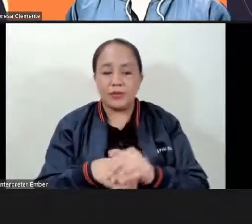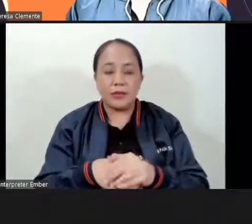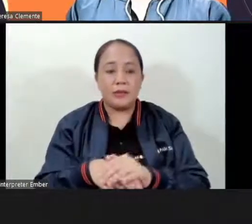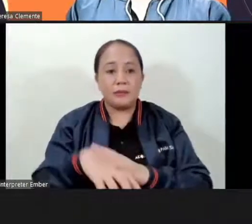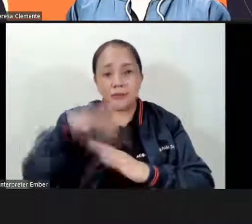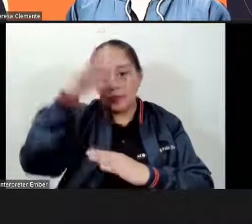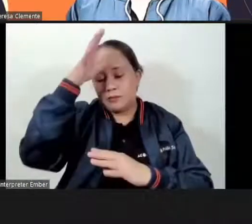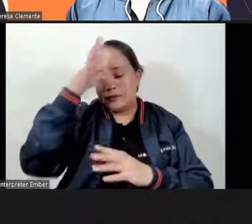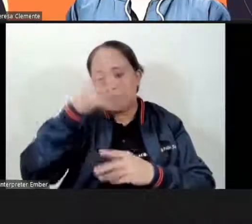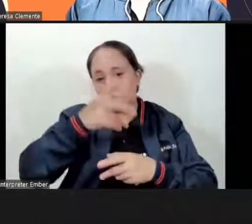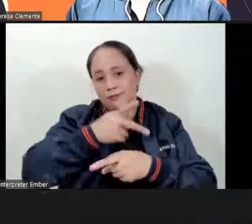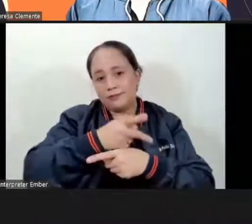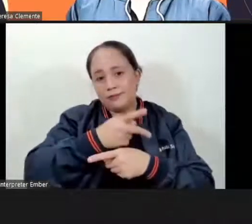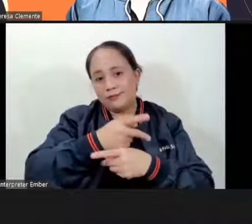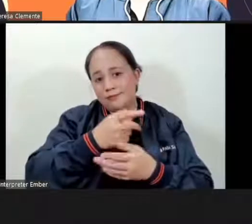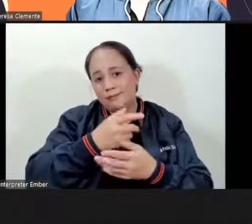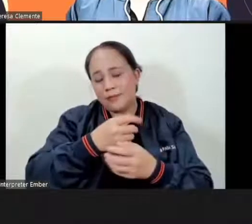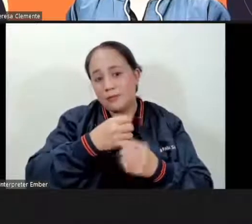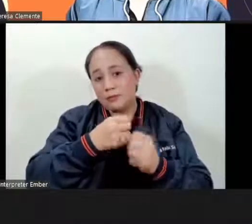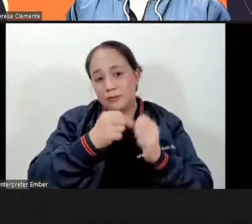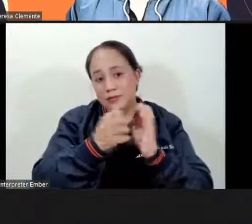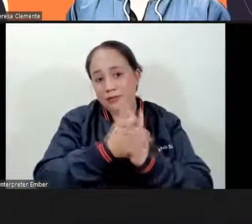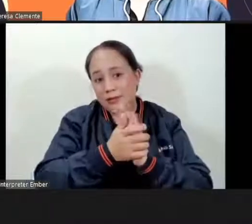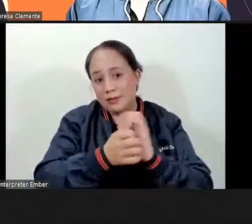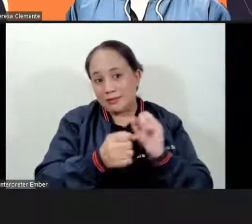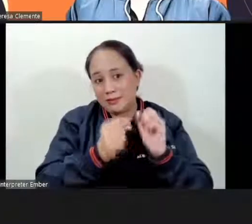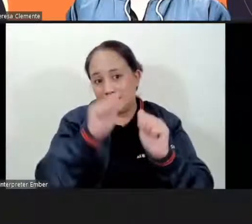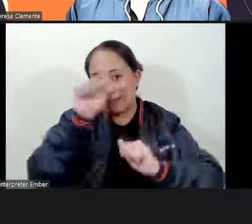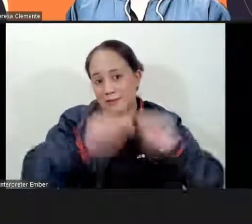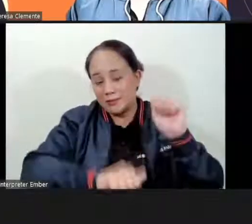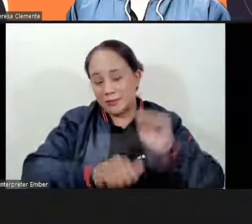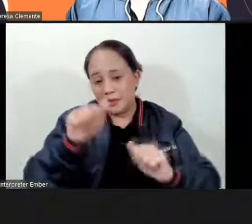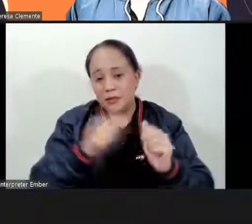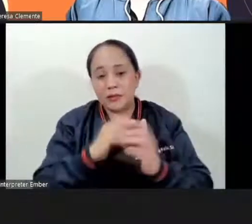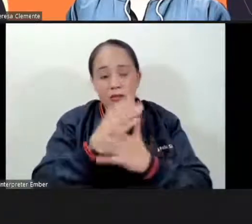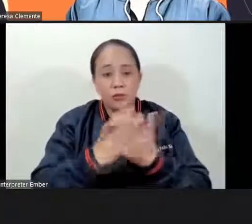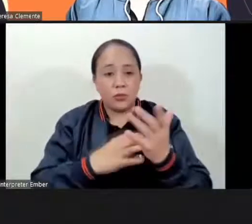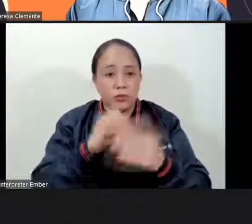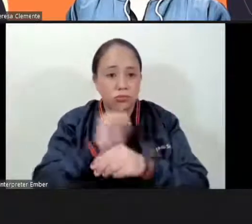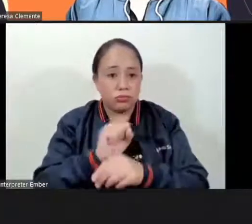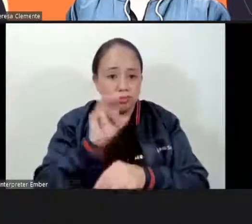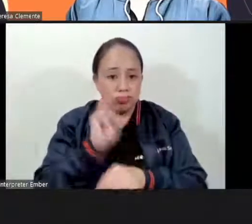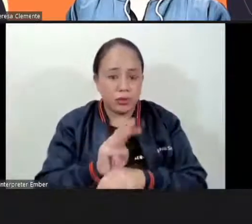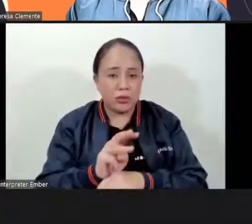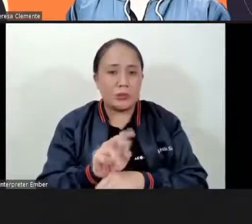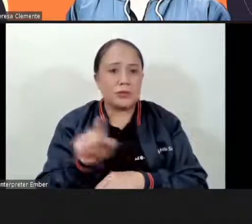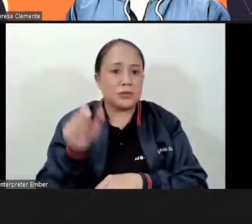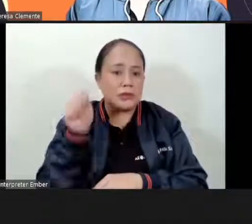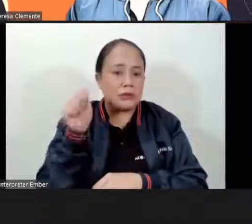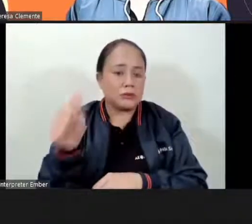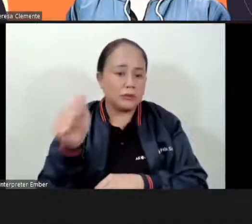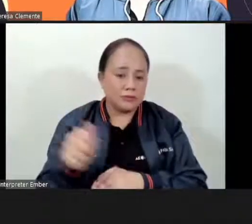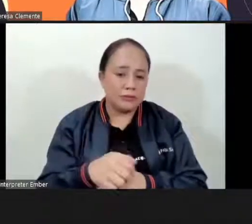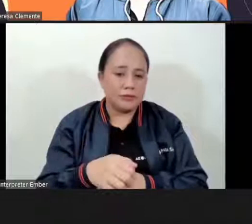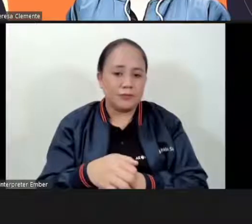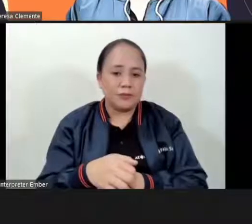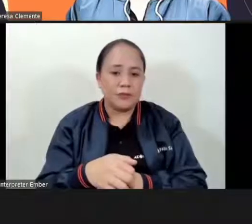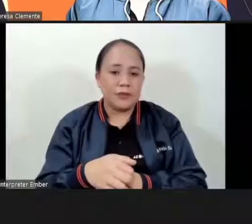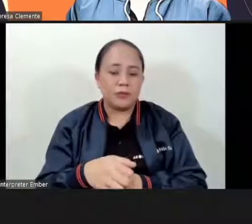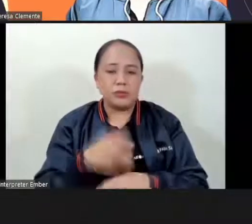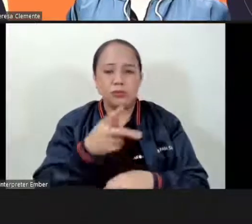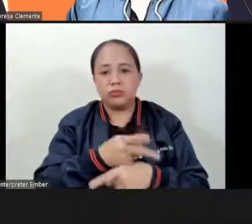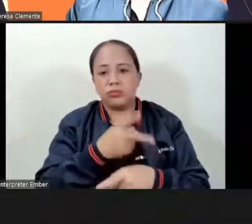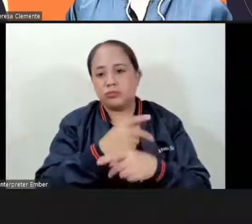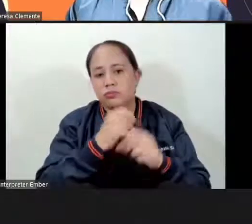capability assessment, and some of the social workers that participated, they themselves do the parenting